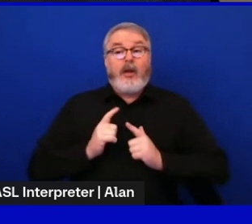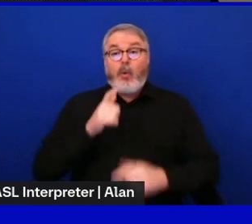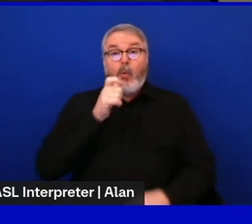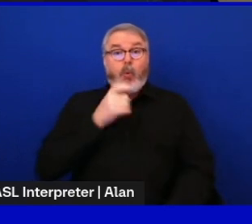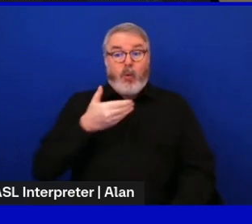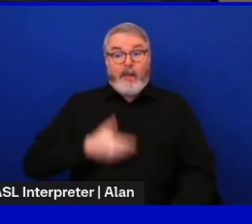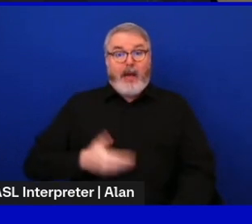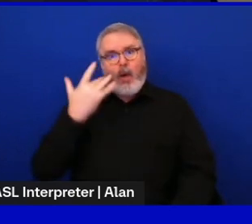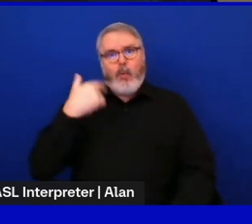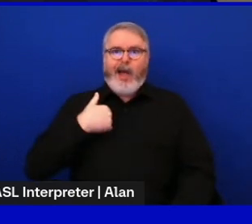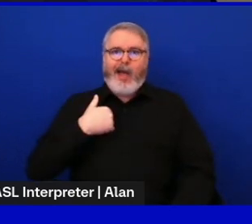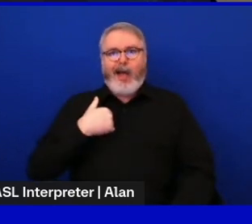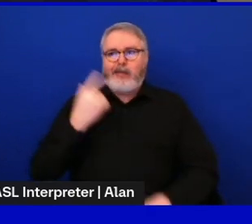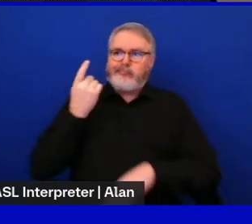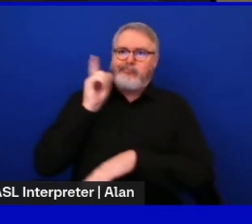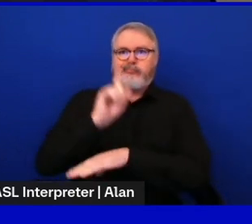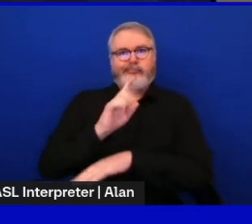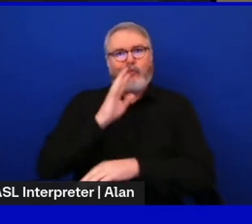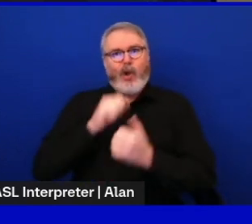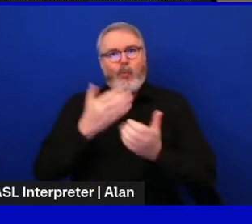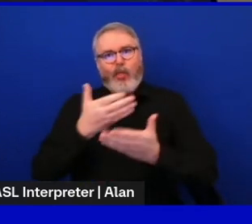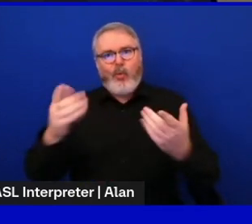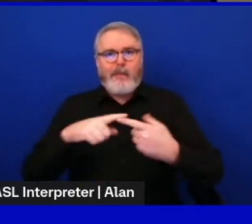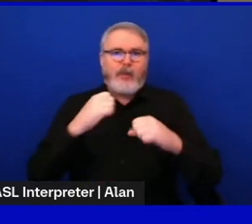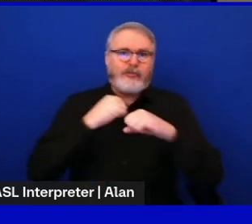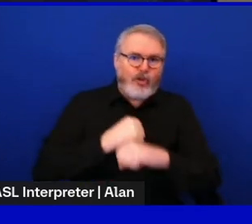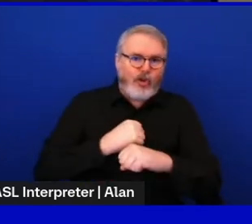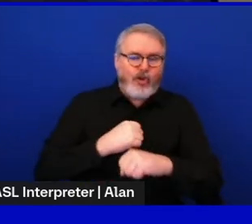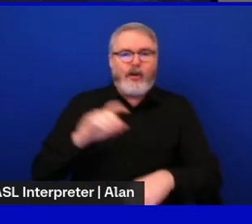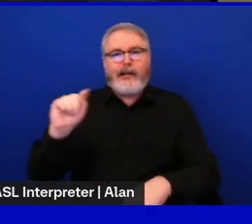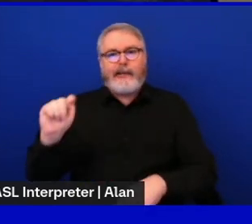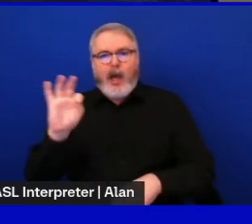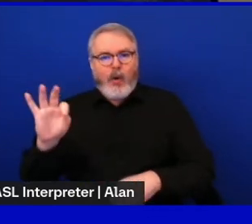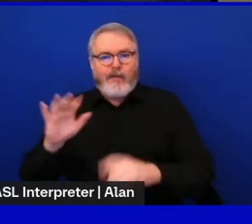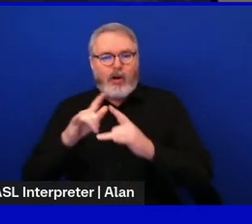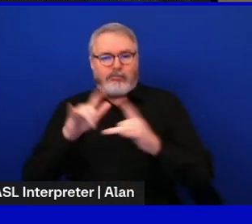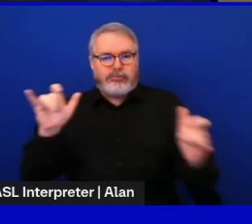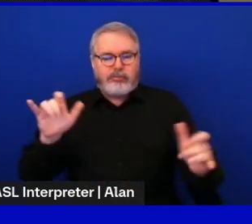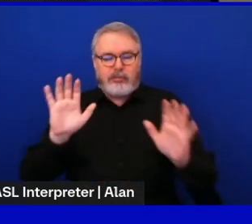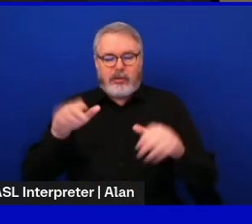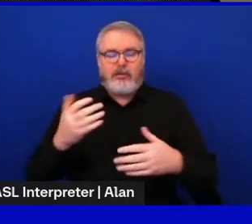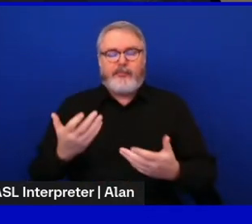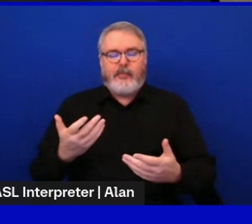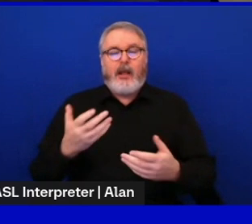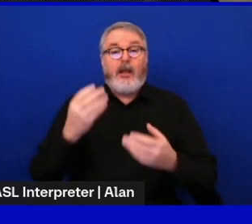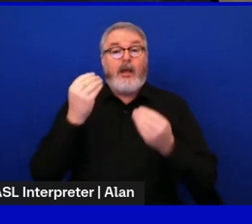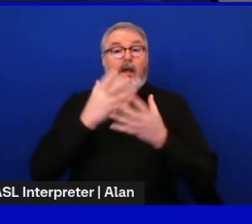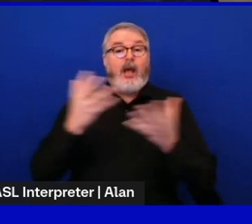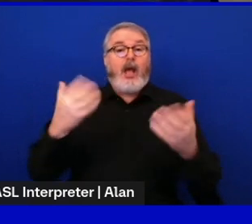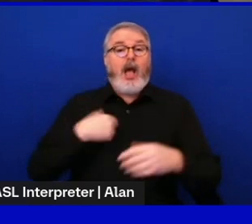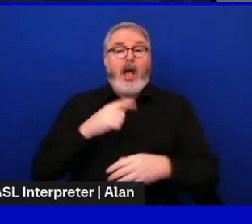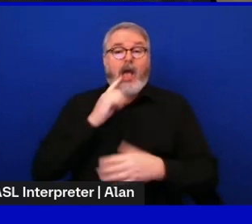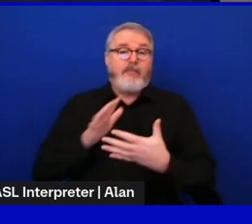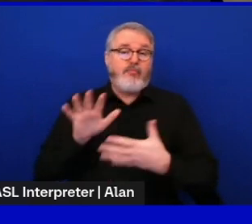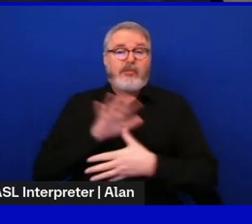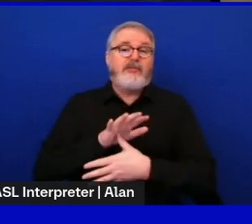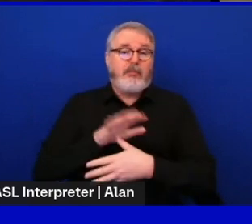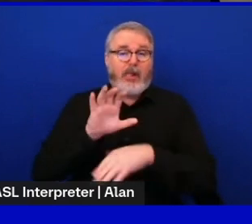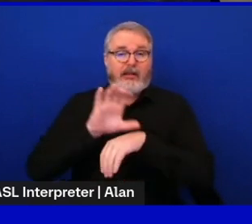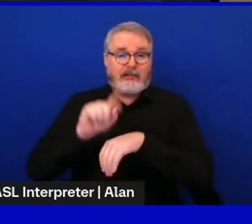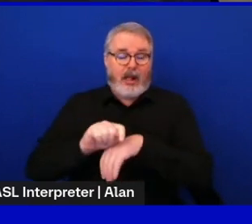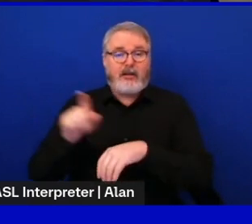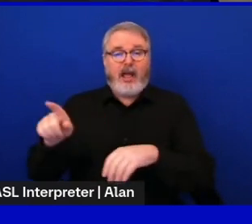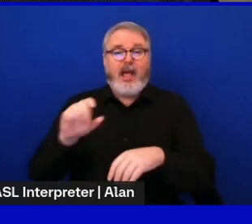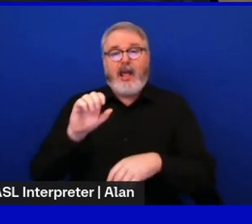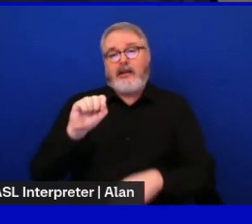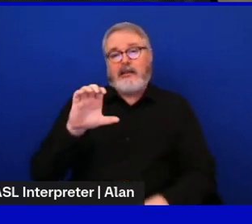here talking to you about security, Terraform, and everything related to that? So I work as a principal consultant at the Scale